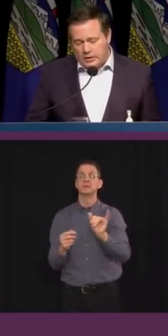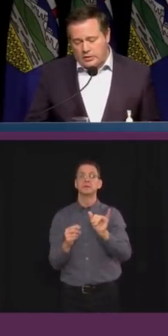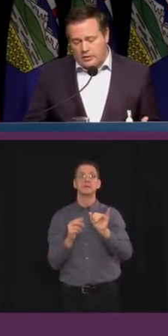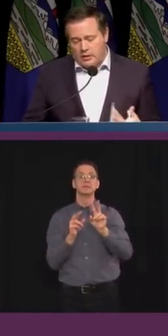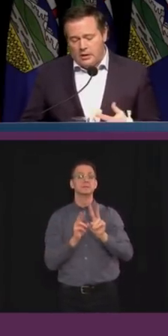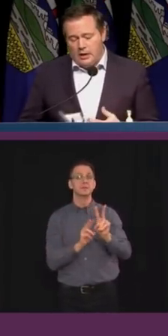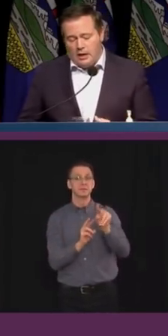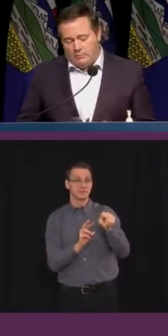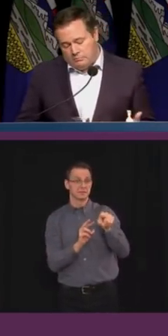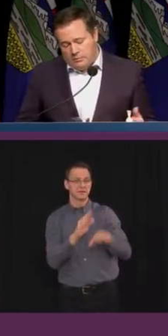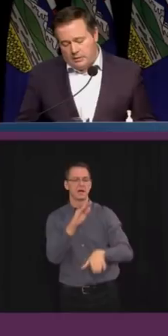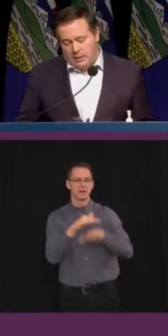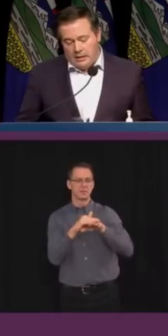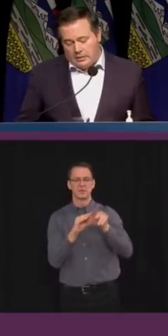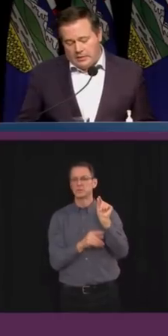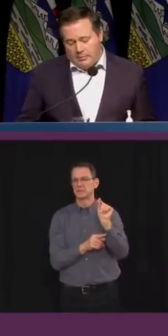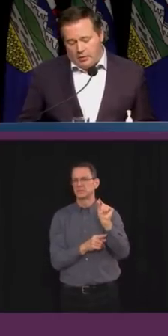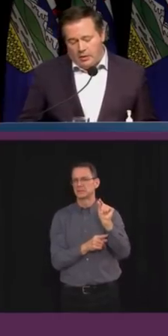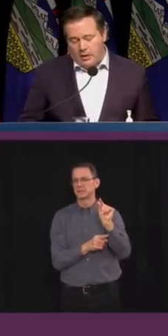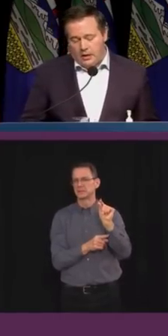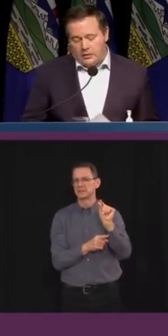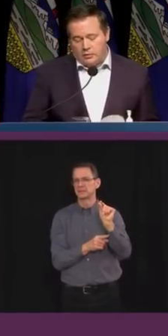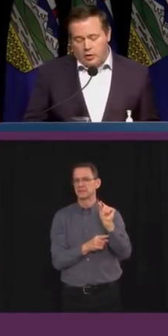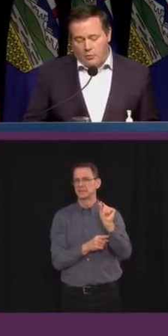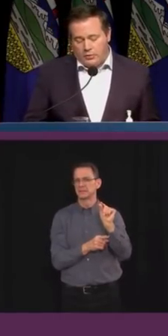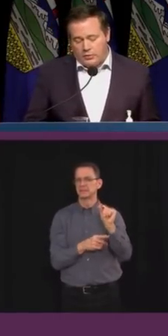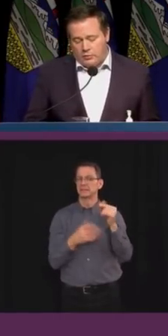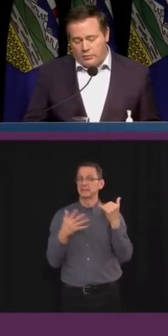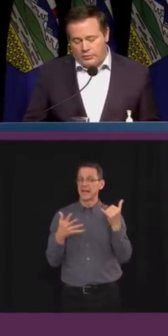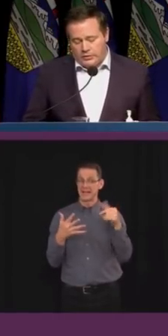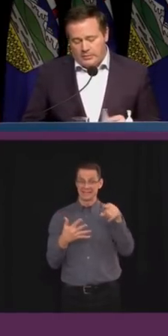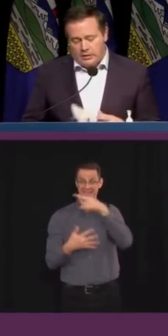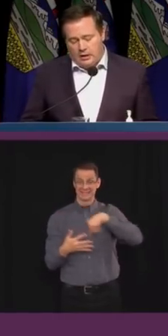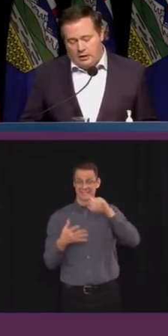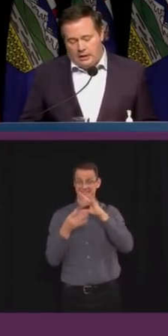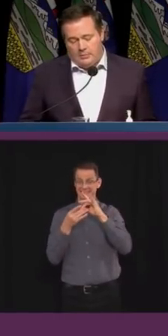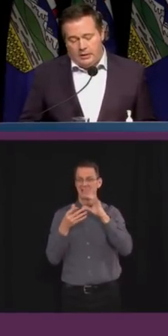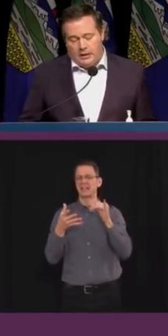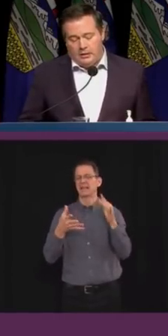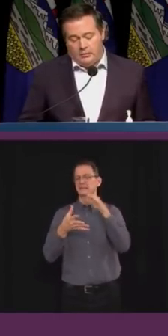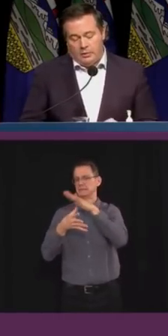our decision made in December to reopen the schools